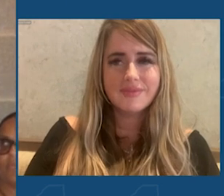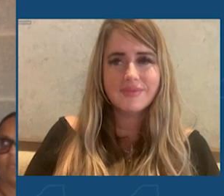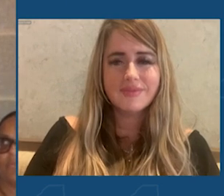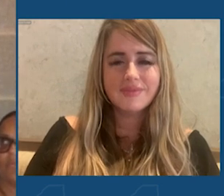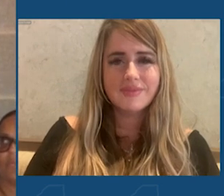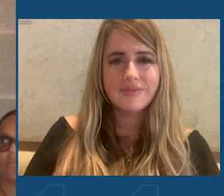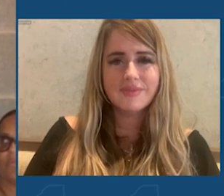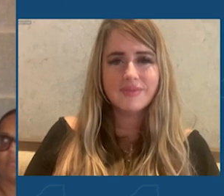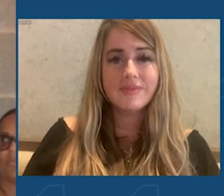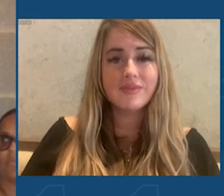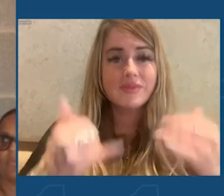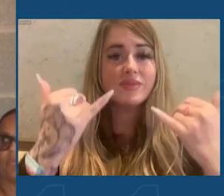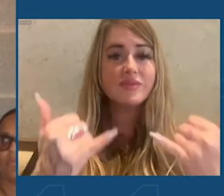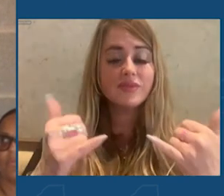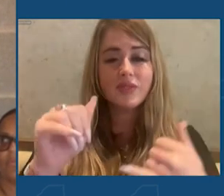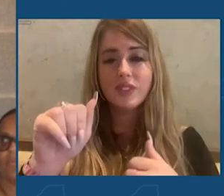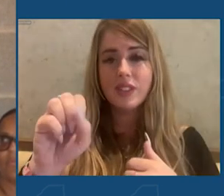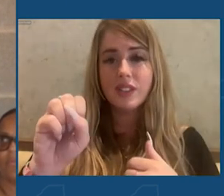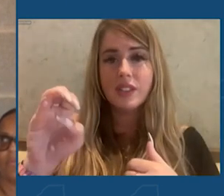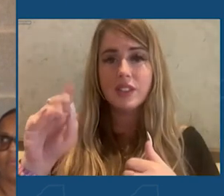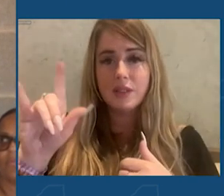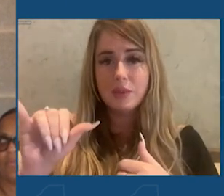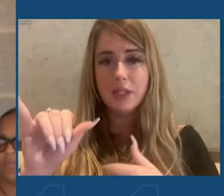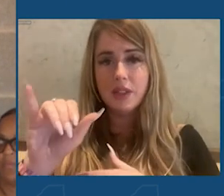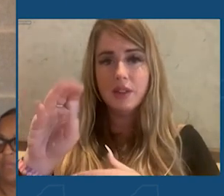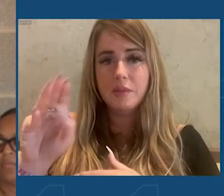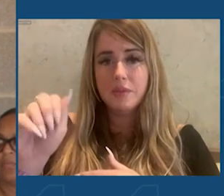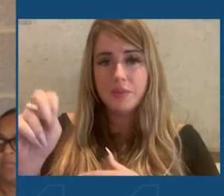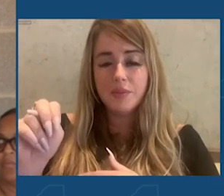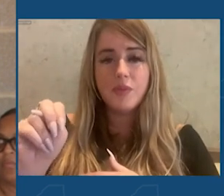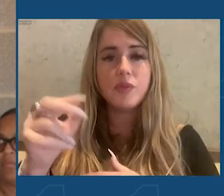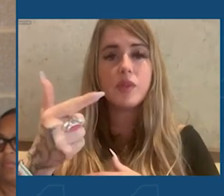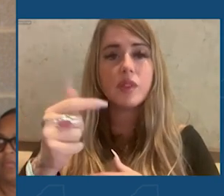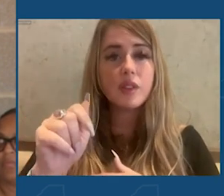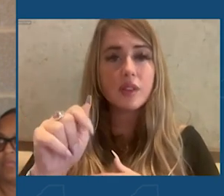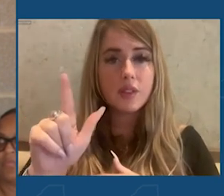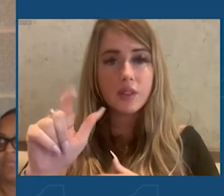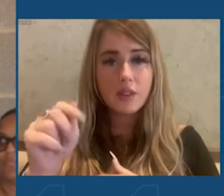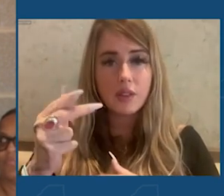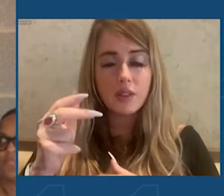And now, Assemblyman Gallahan.